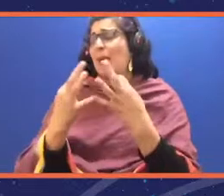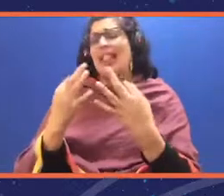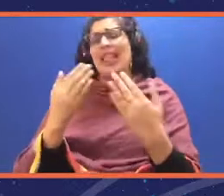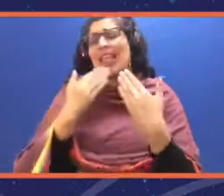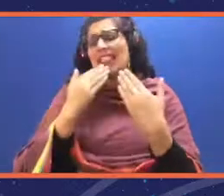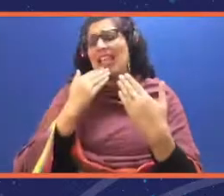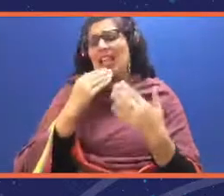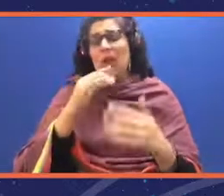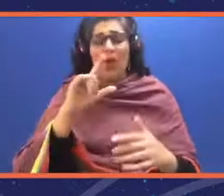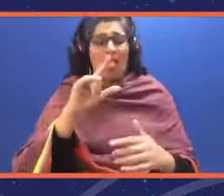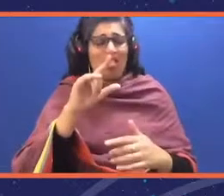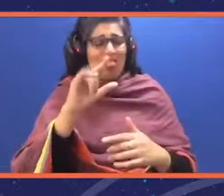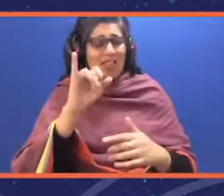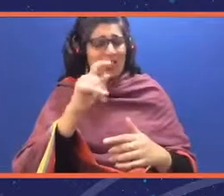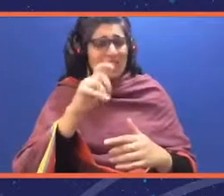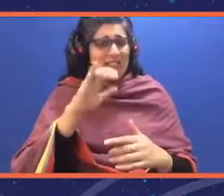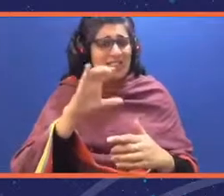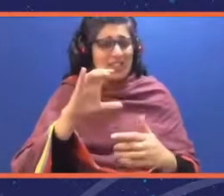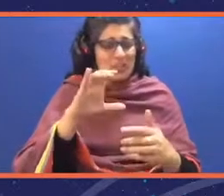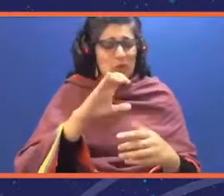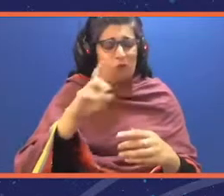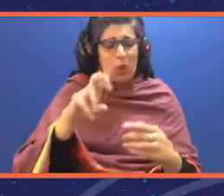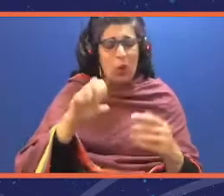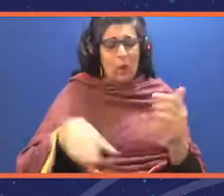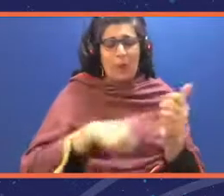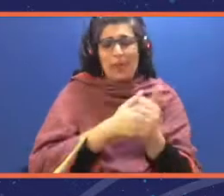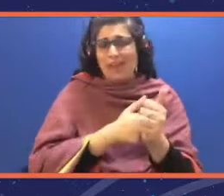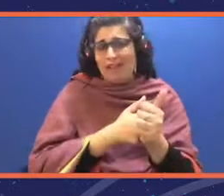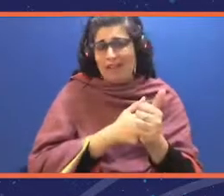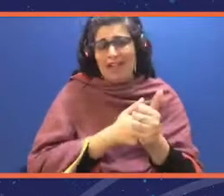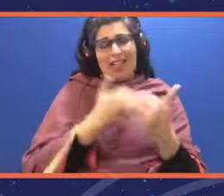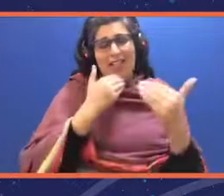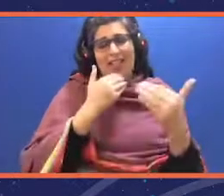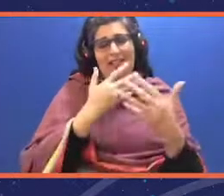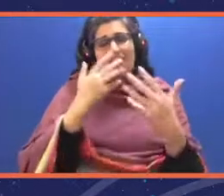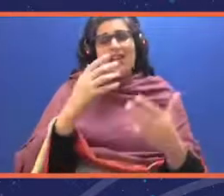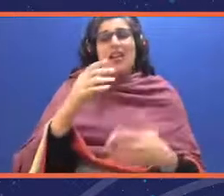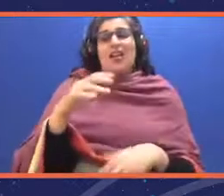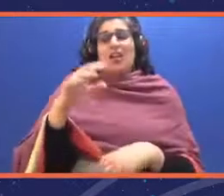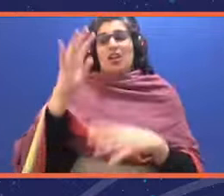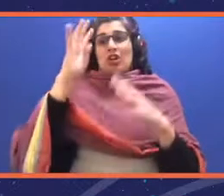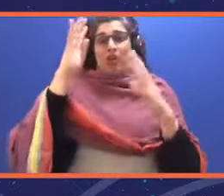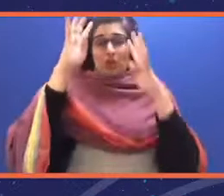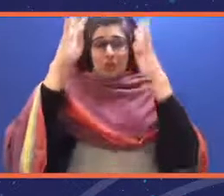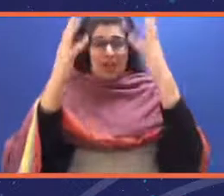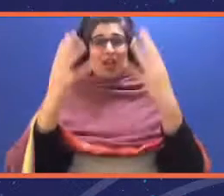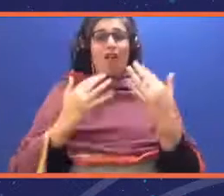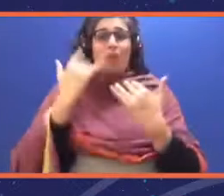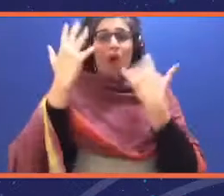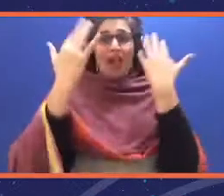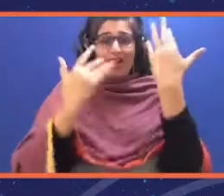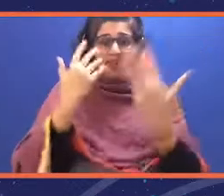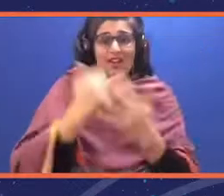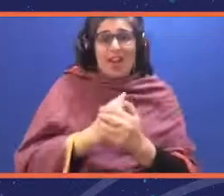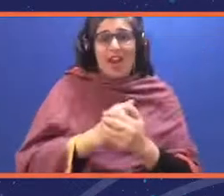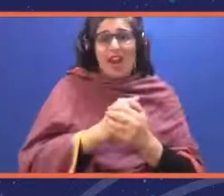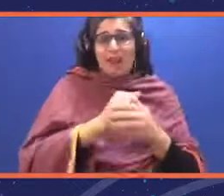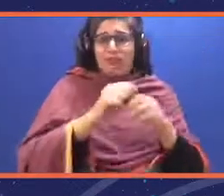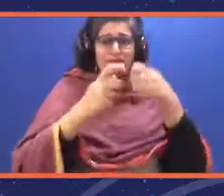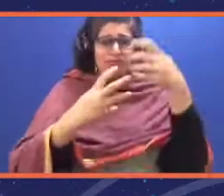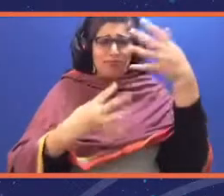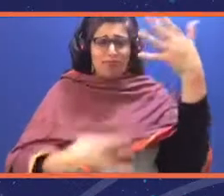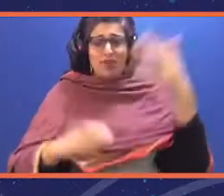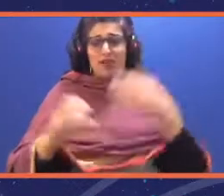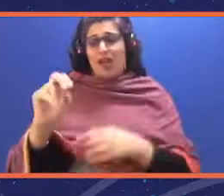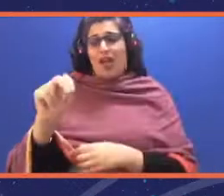behind Rekindle, behind Creative Wildfire, New Economy Coalition, and Climate Justice Alliance. And big shout out to On Point Productions